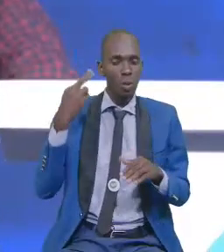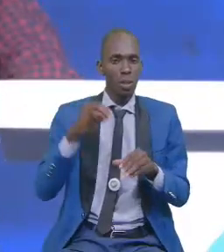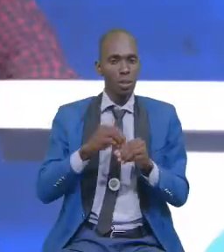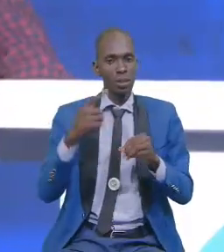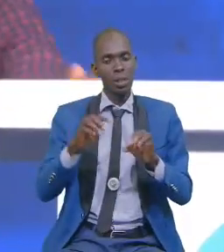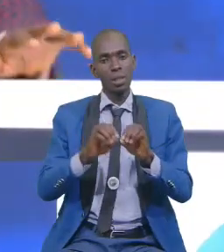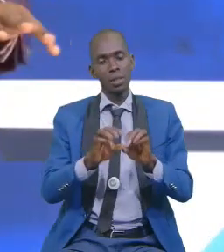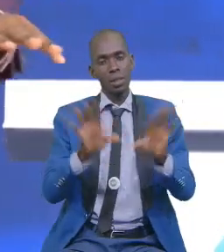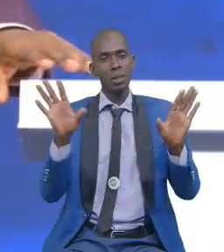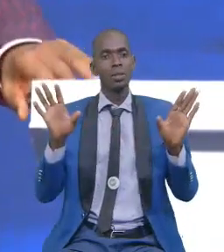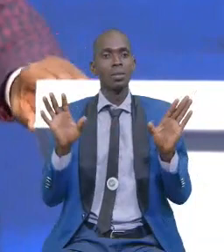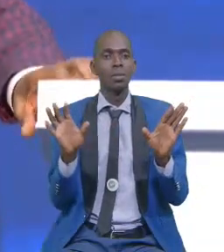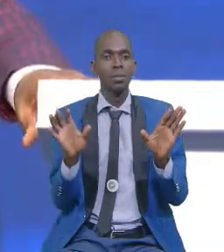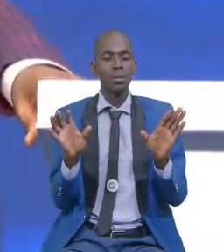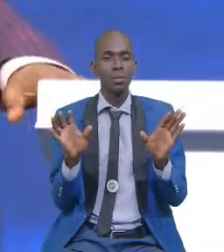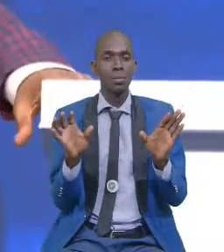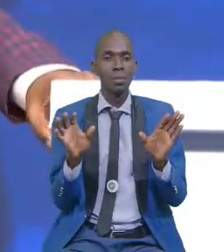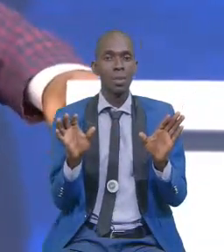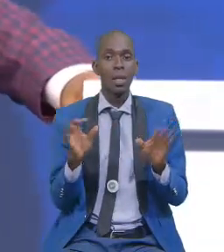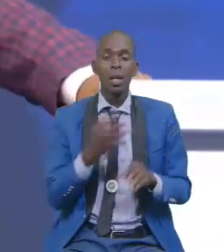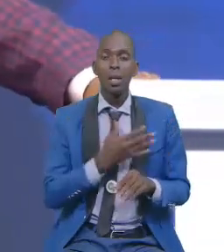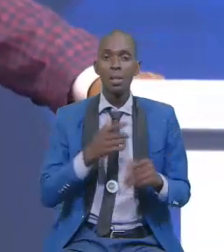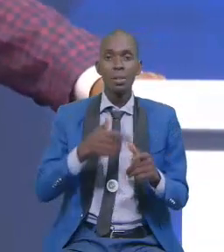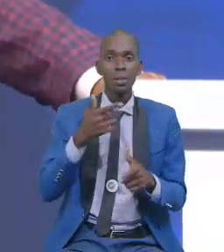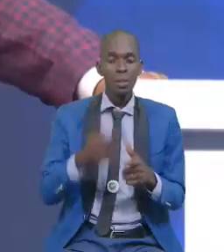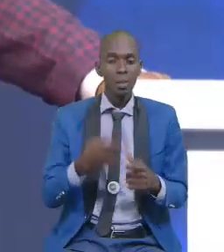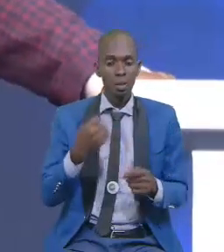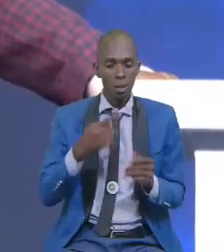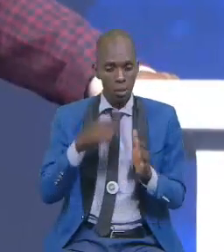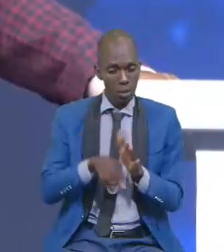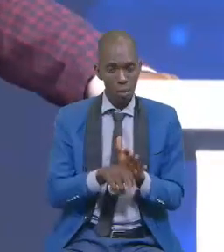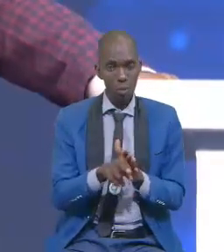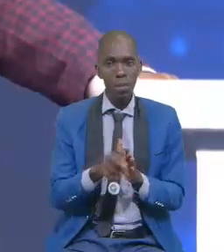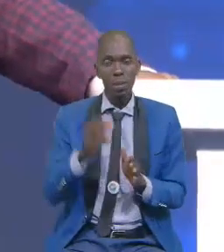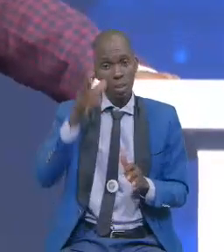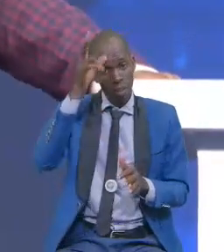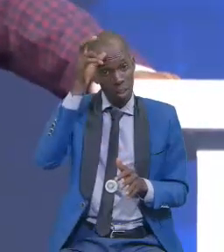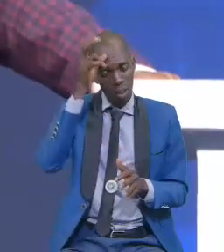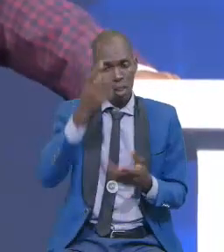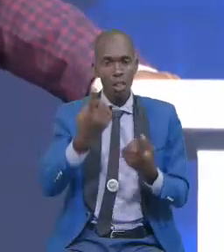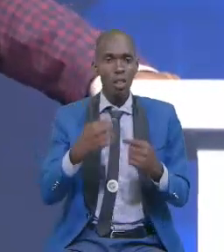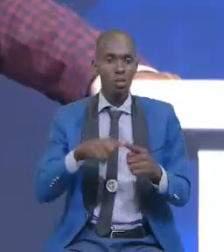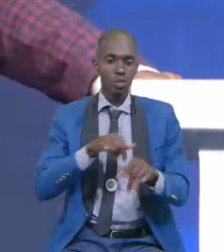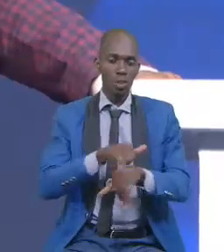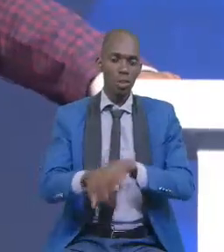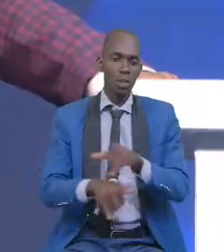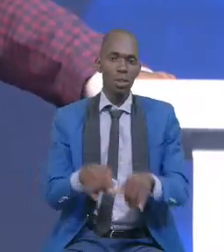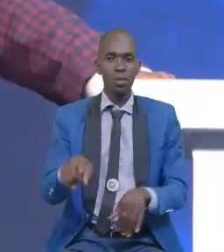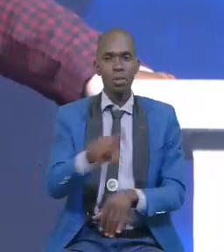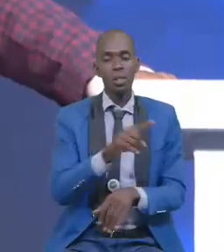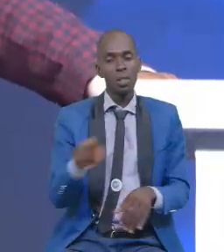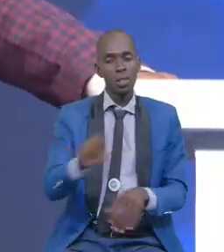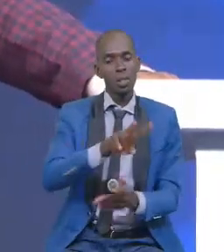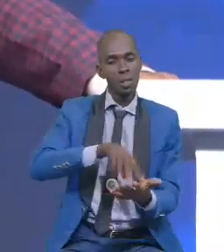light. And then the serpent Satan came to deceive them. They fell